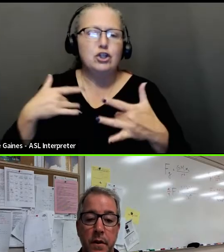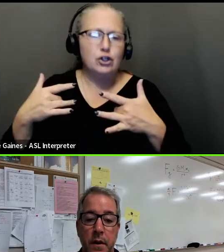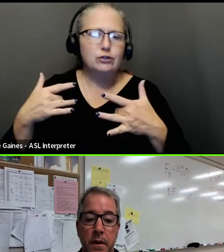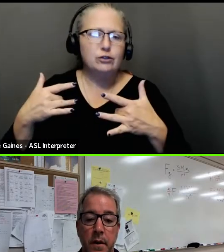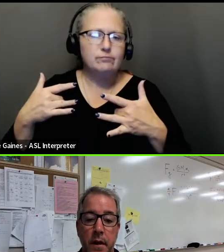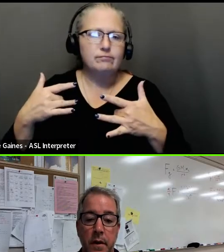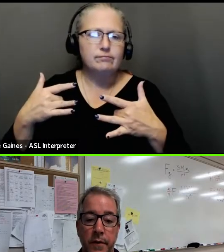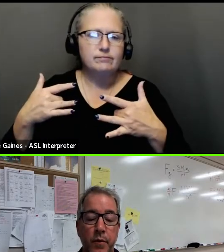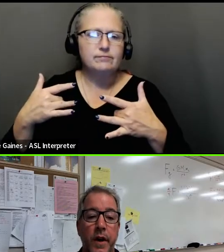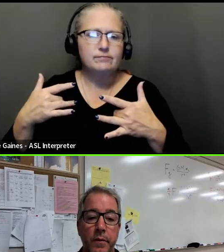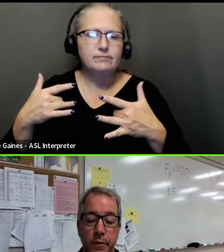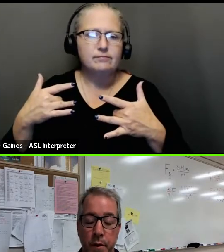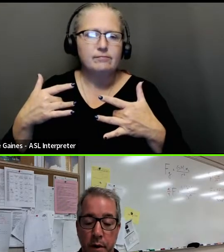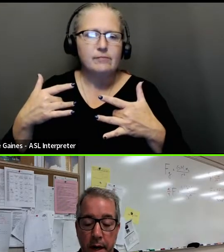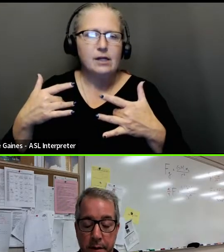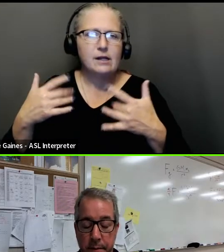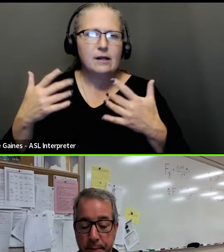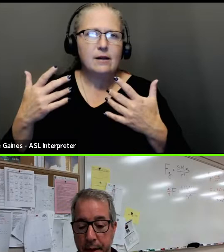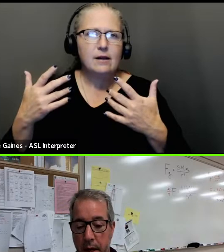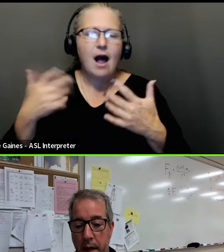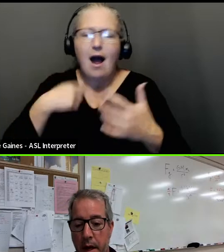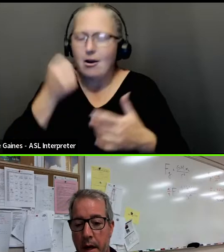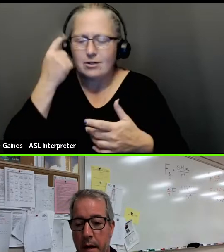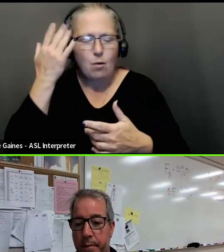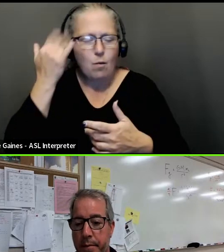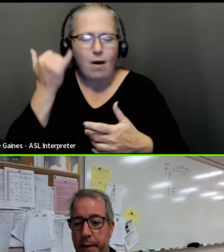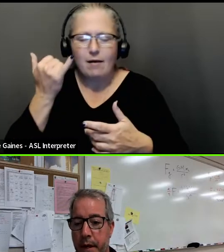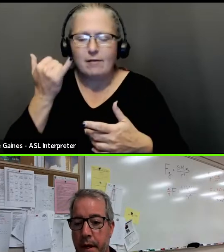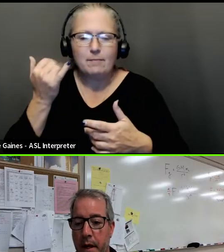concern, from where it arises.